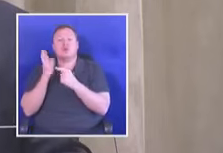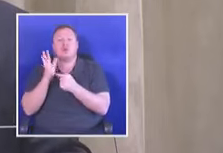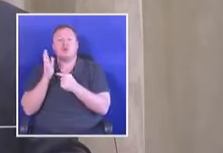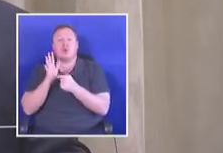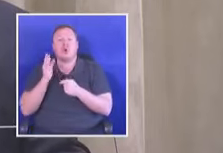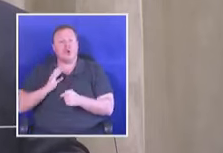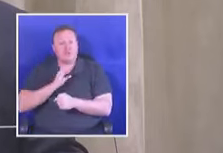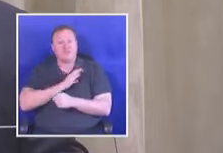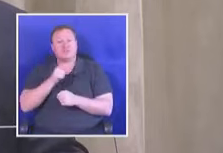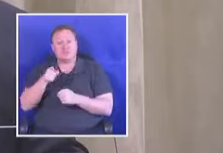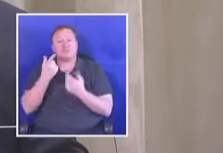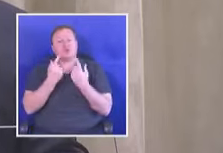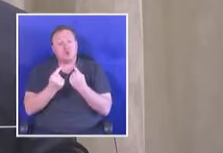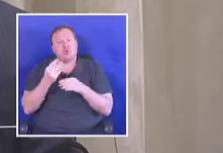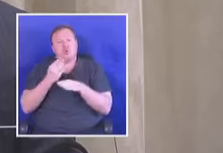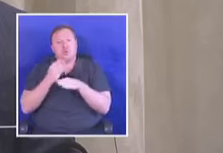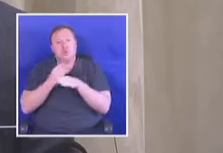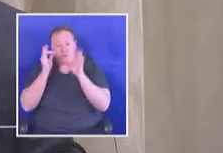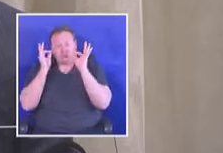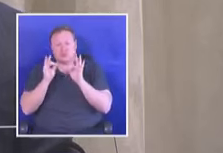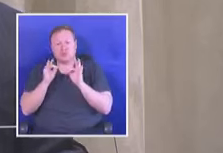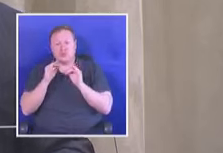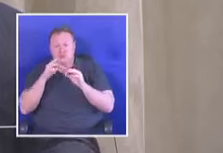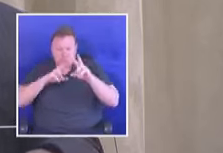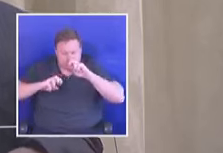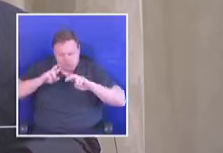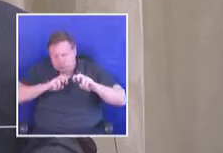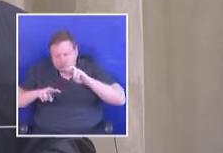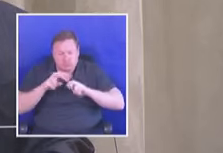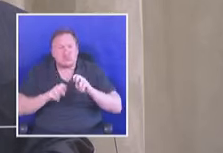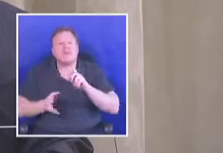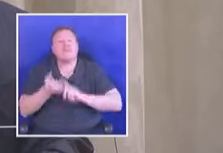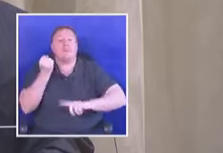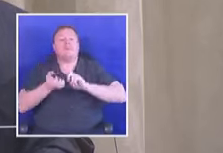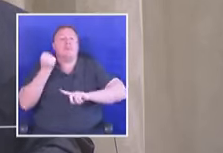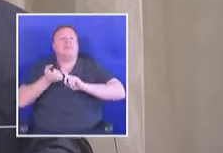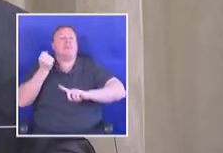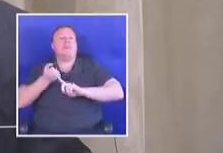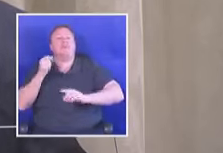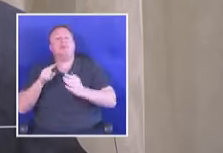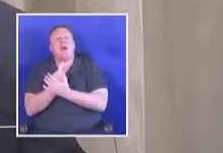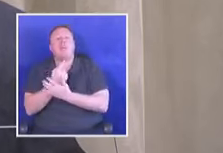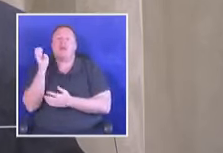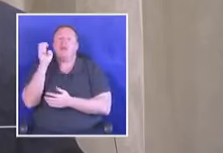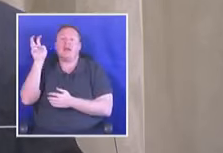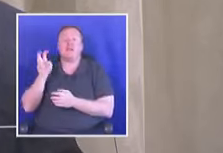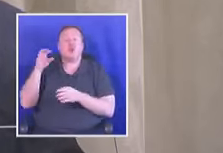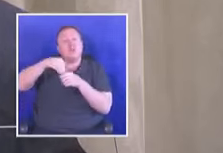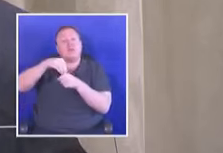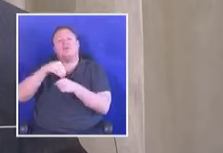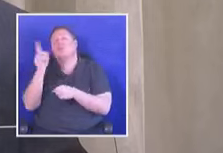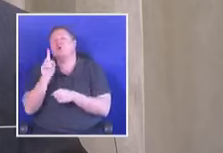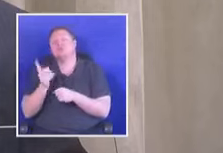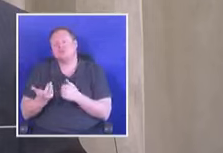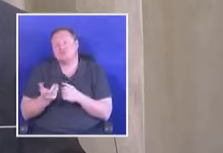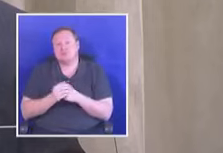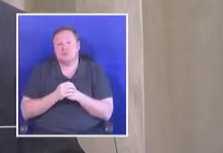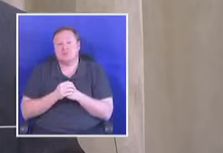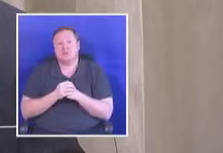doing to fathom exactly what has happened in Eskom. And in the end,